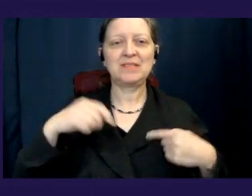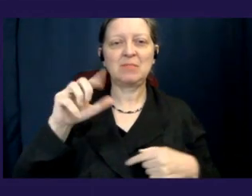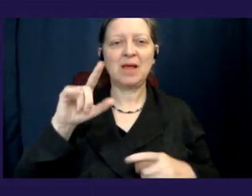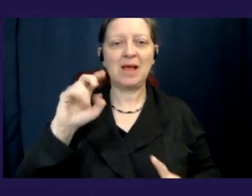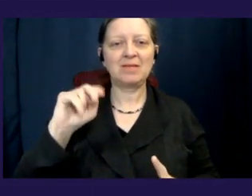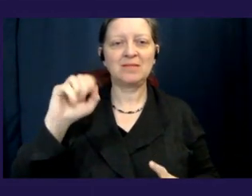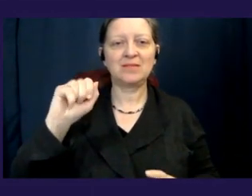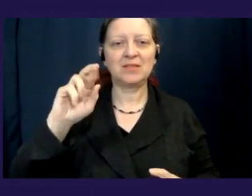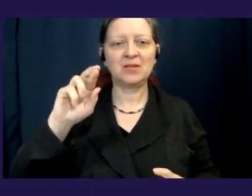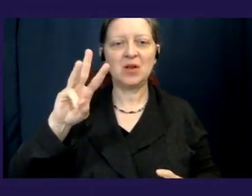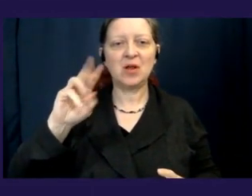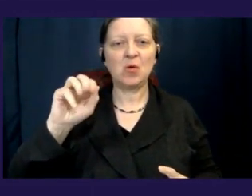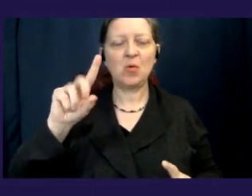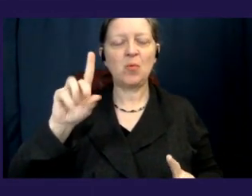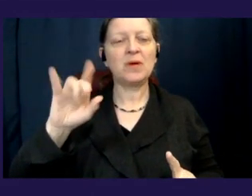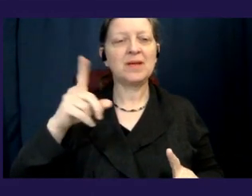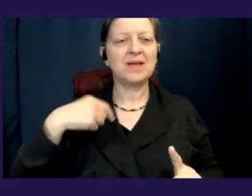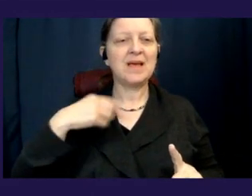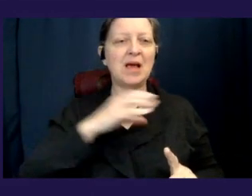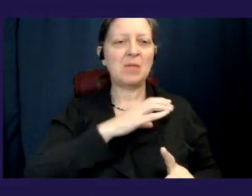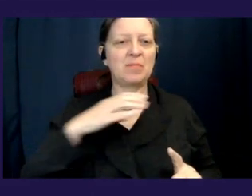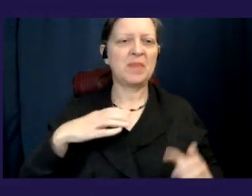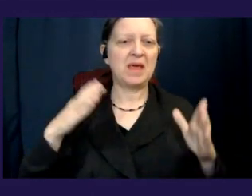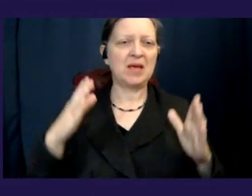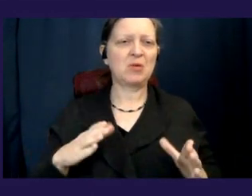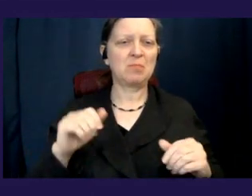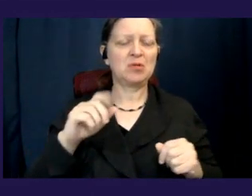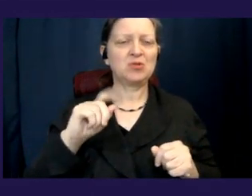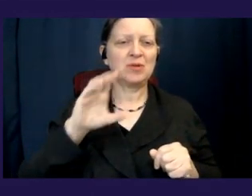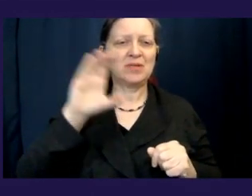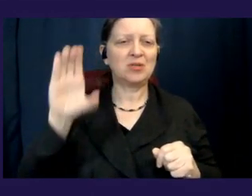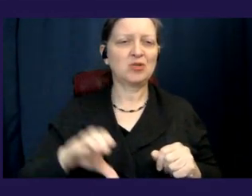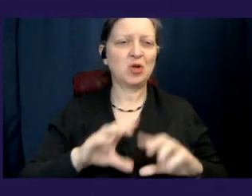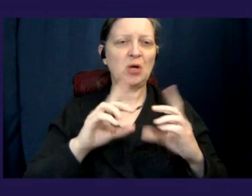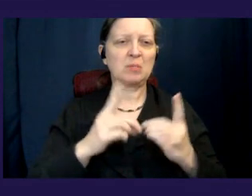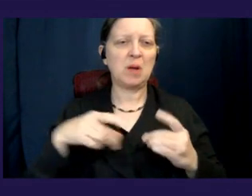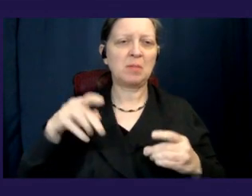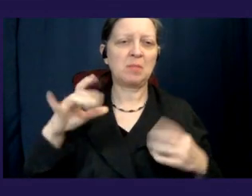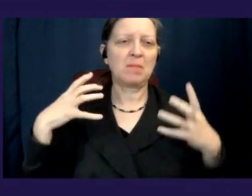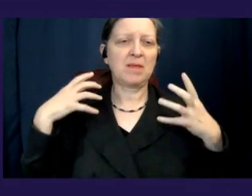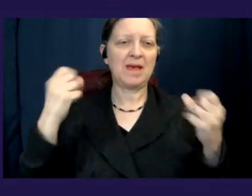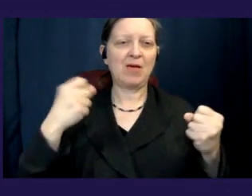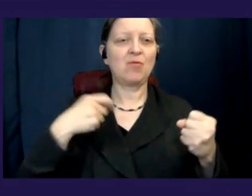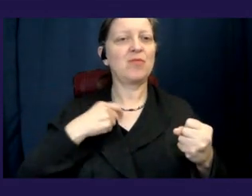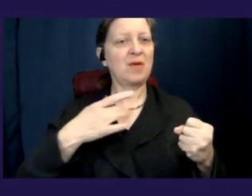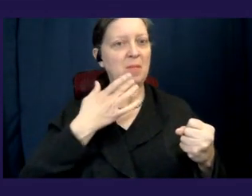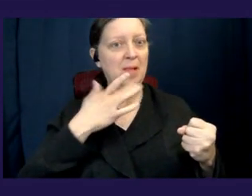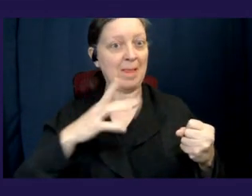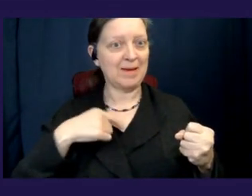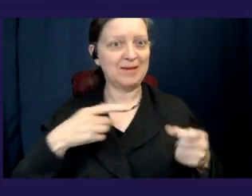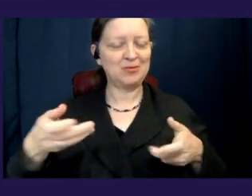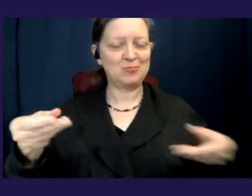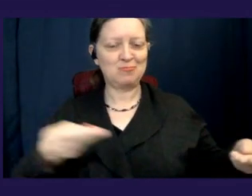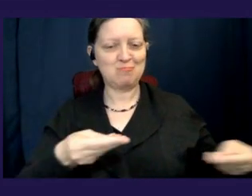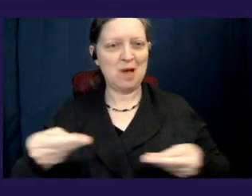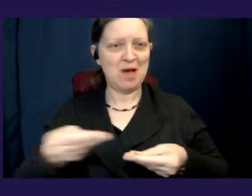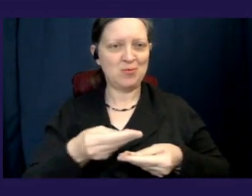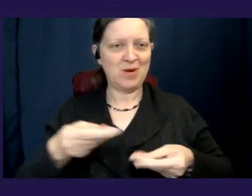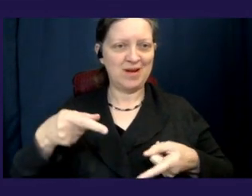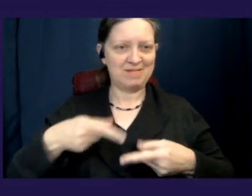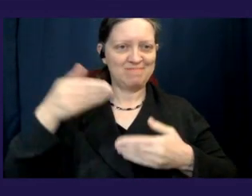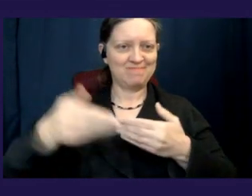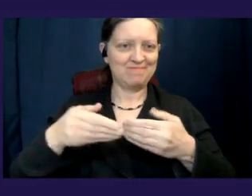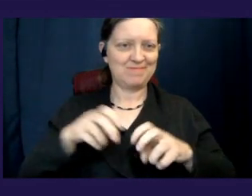of Public Health, and I have the privilege of moderating this next panel. So right before the break, we had a focus on